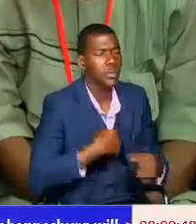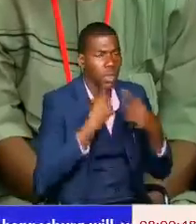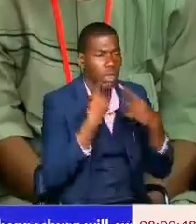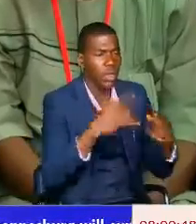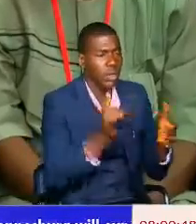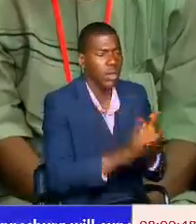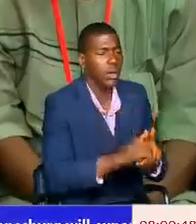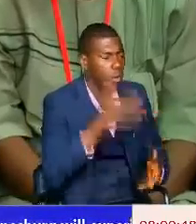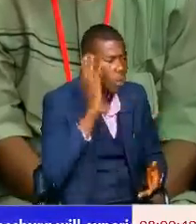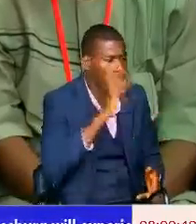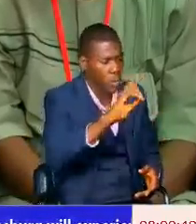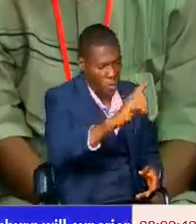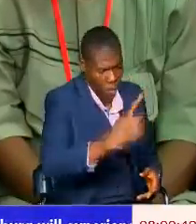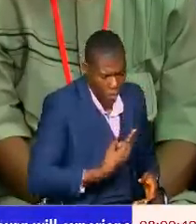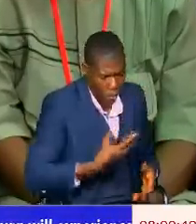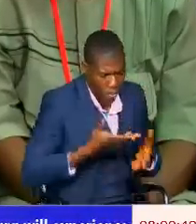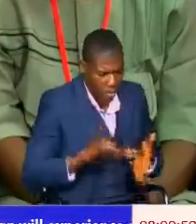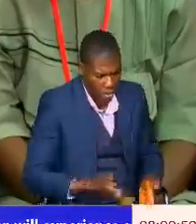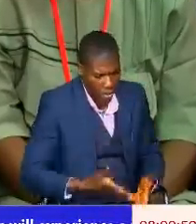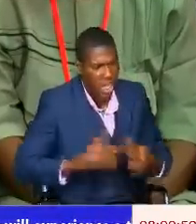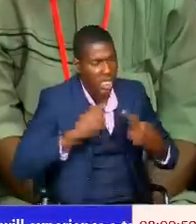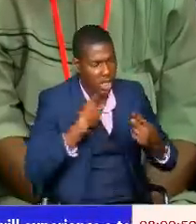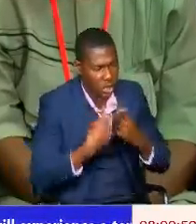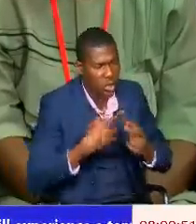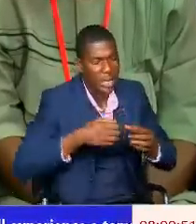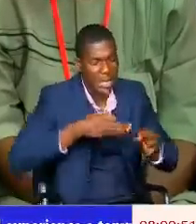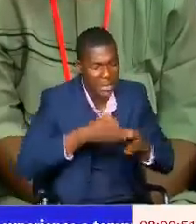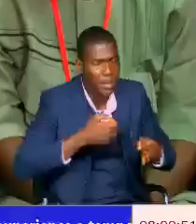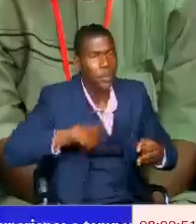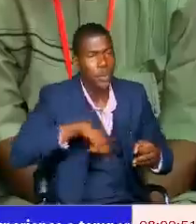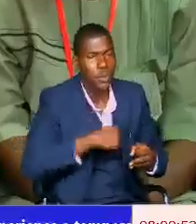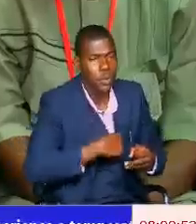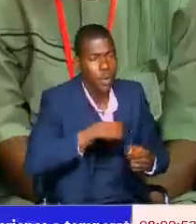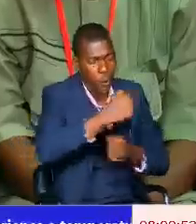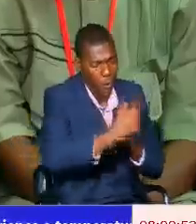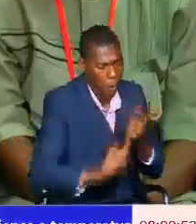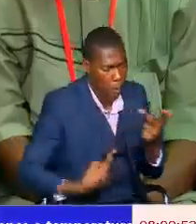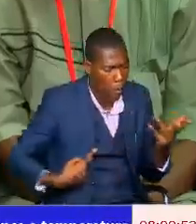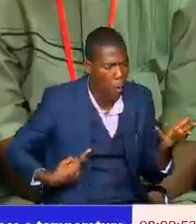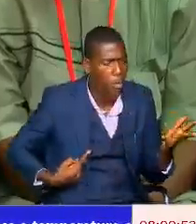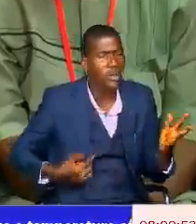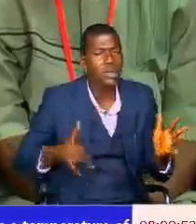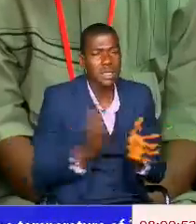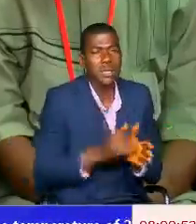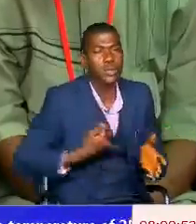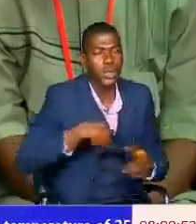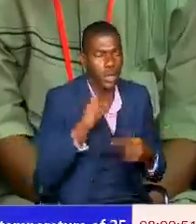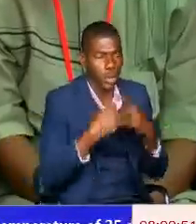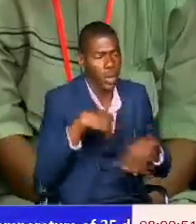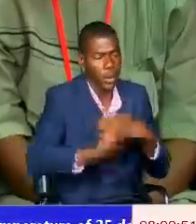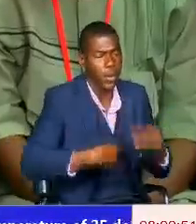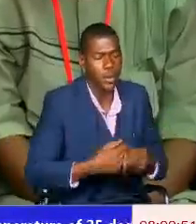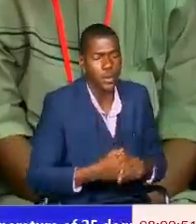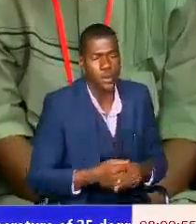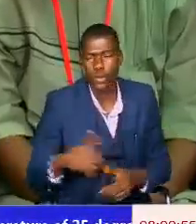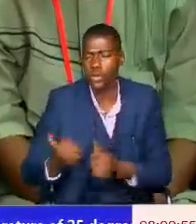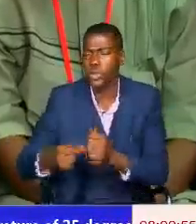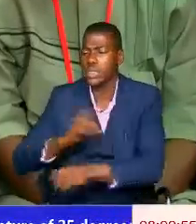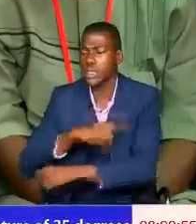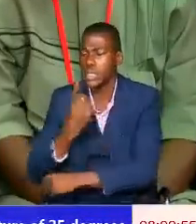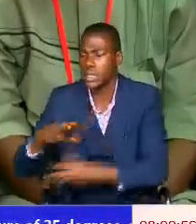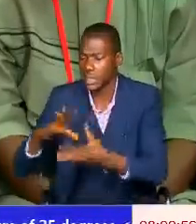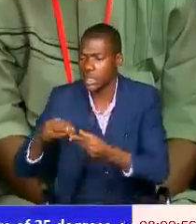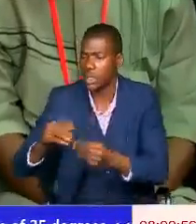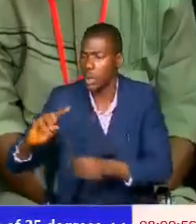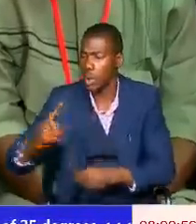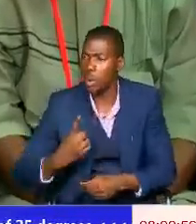mouth, chop the onions by themselves. Make we engage them. All the consents when we raise on this matter. They are sick.